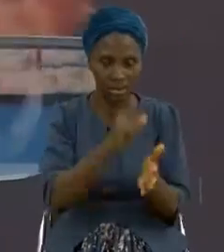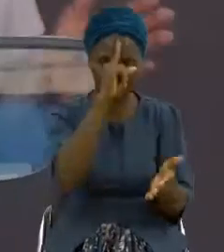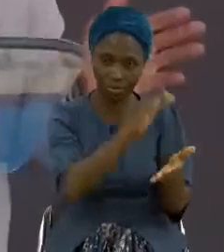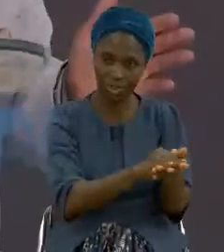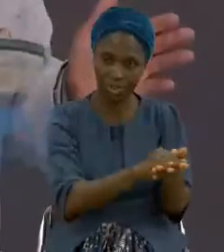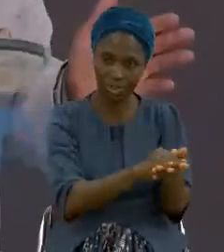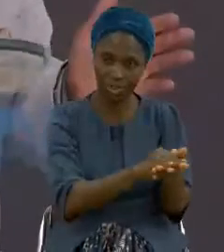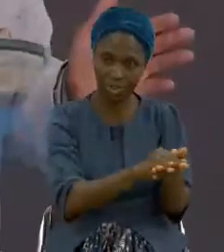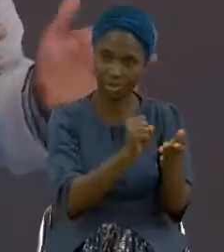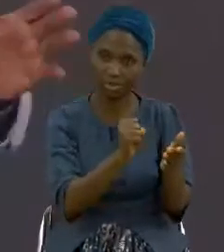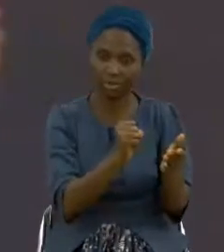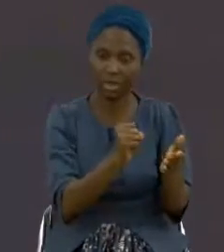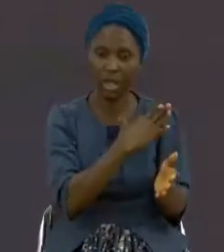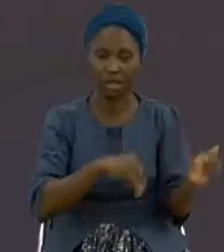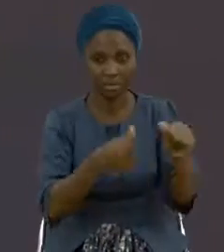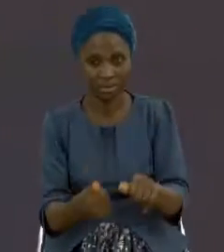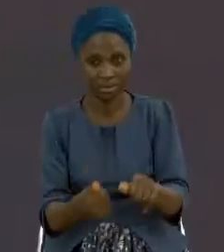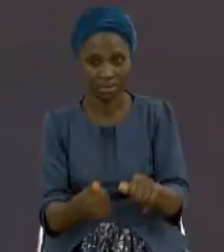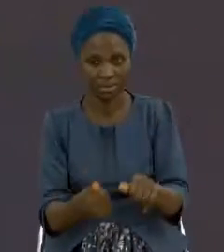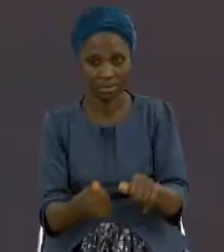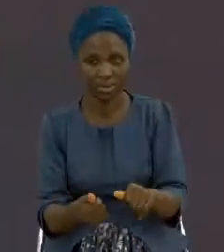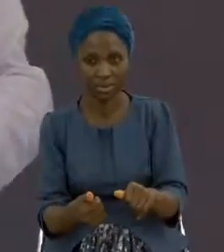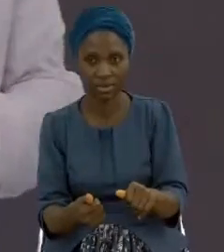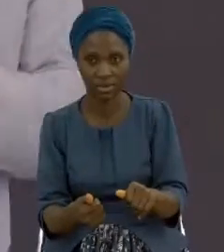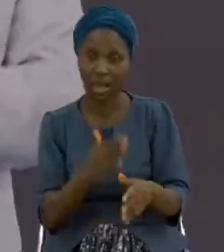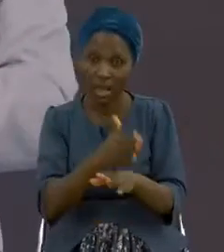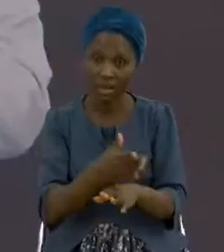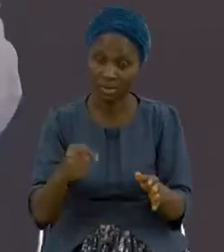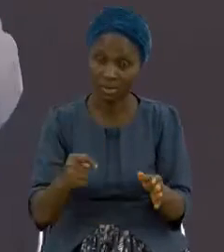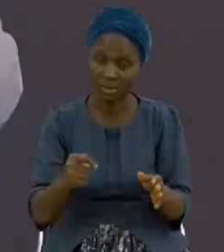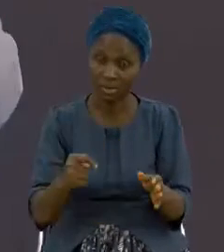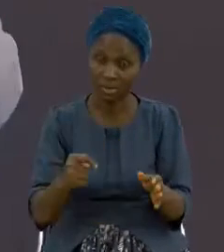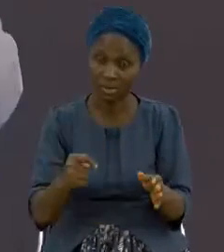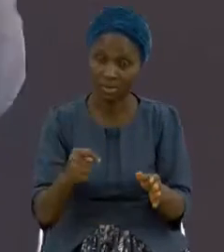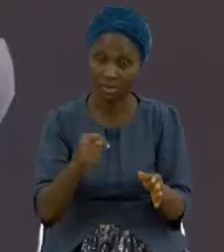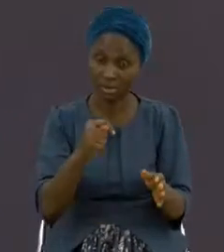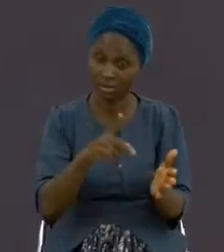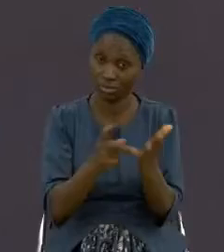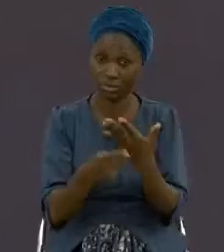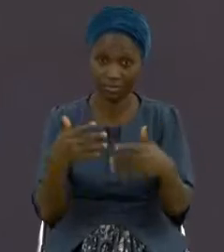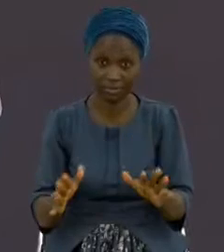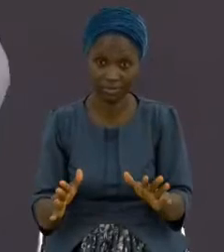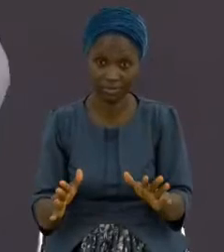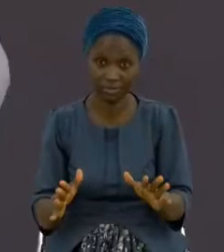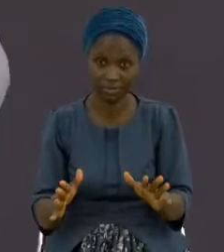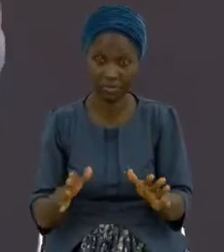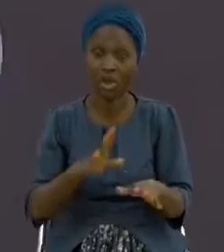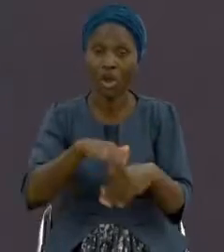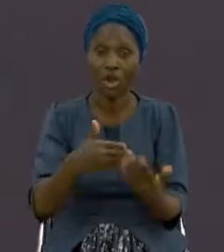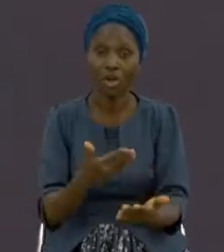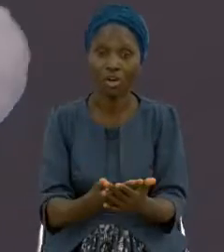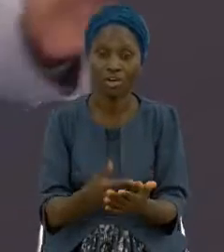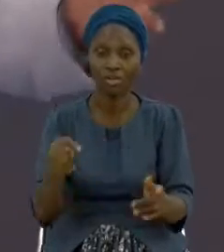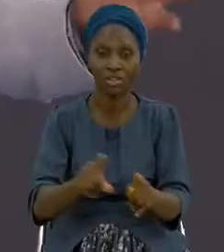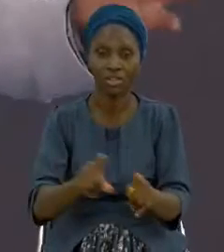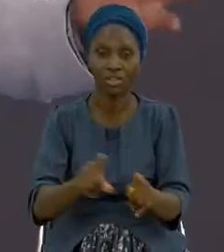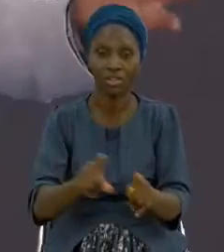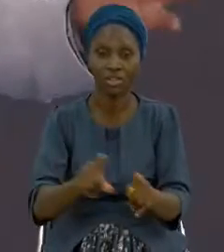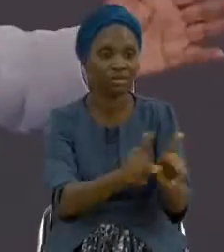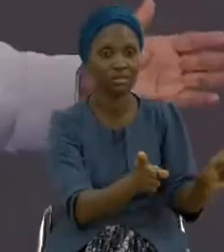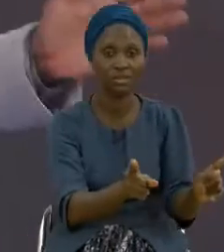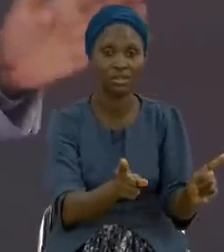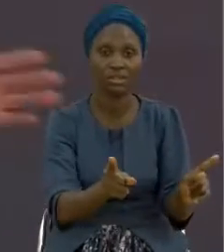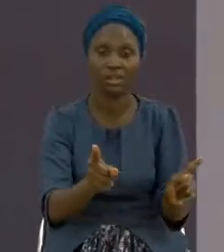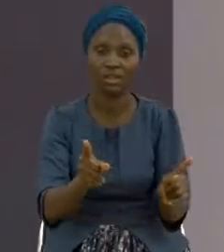after the crusade, all the various local churches in every country, in every community, they'll